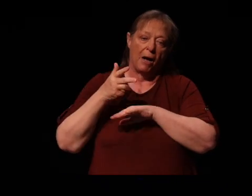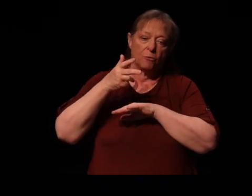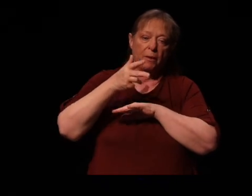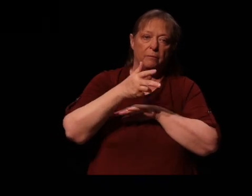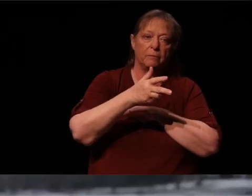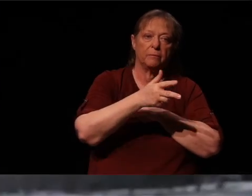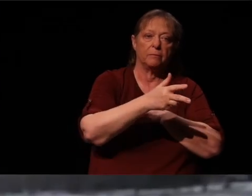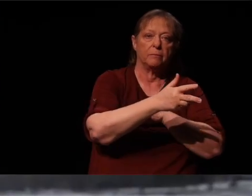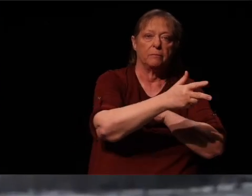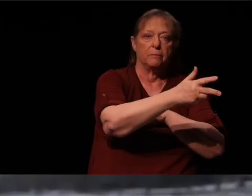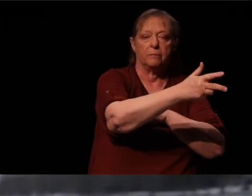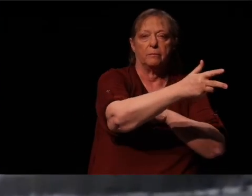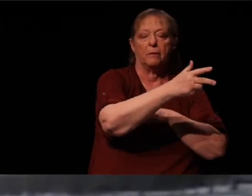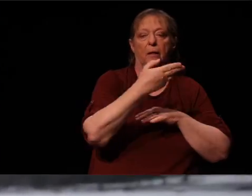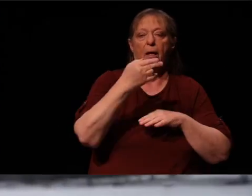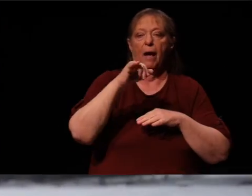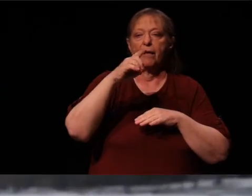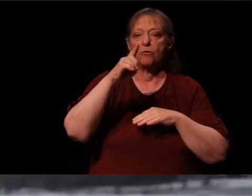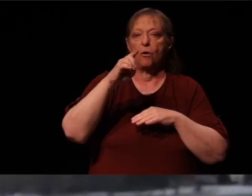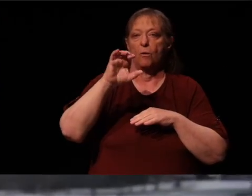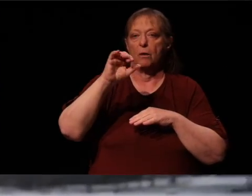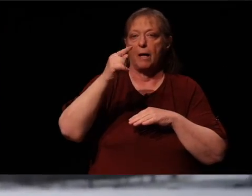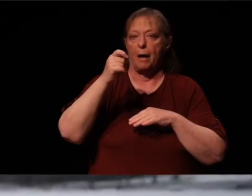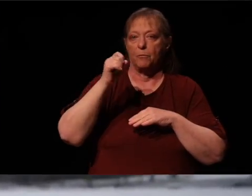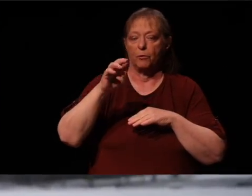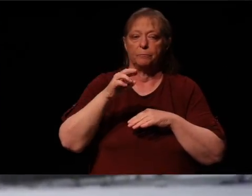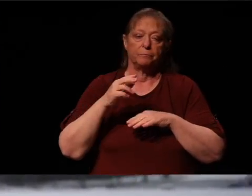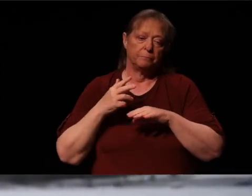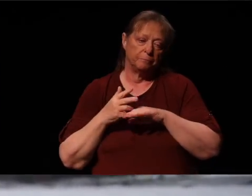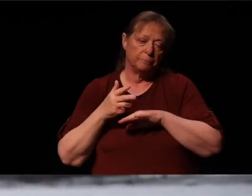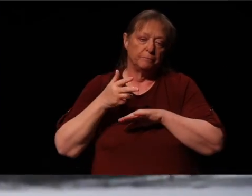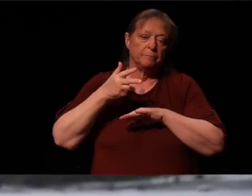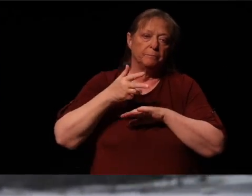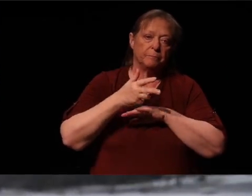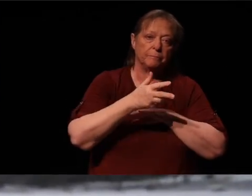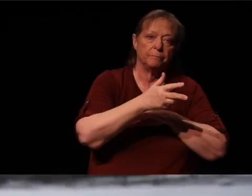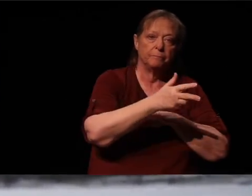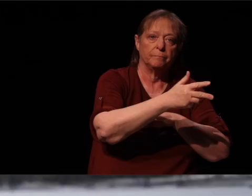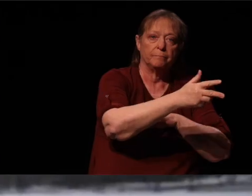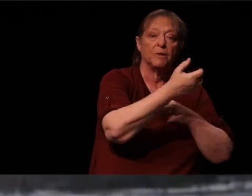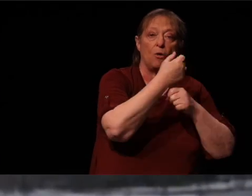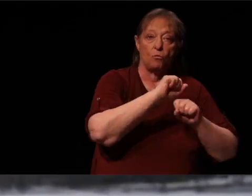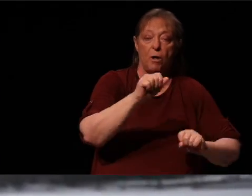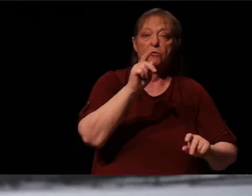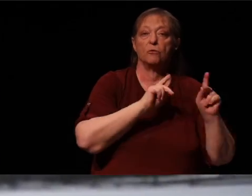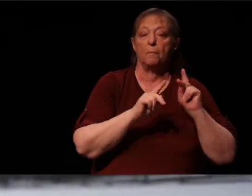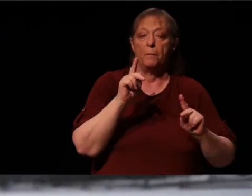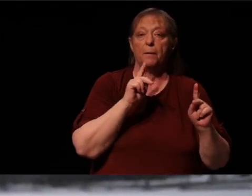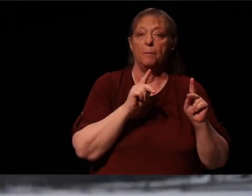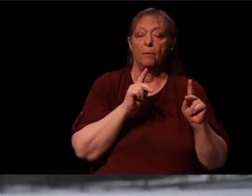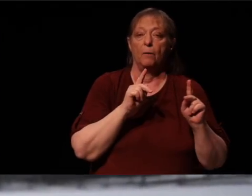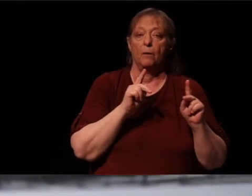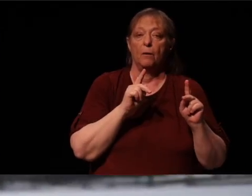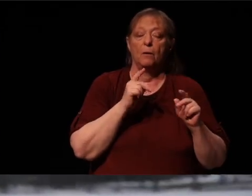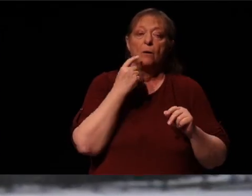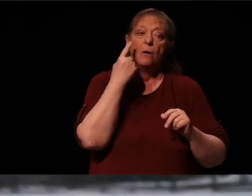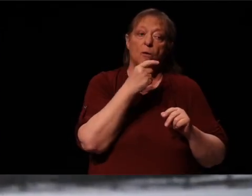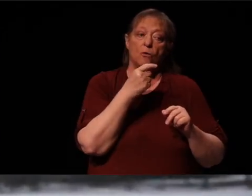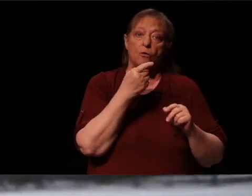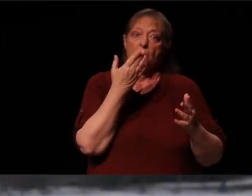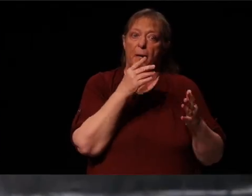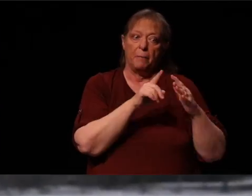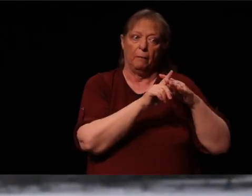out on these hydroplanes or hydrocopters, and they will go out and rescue people